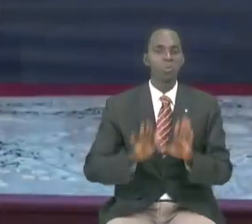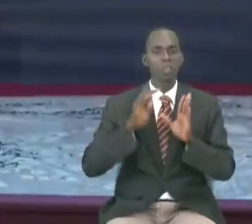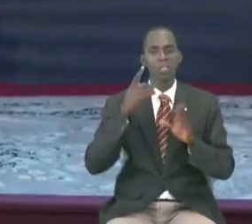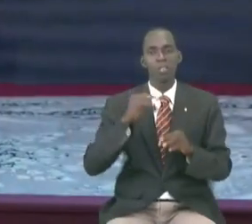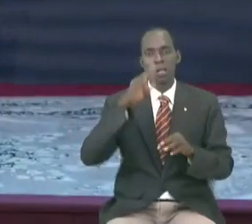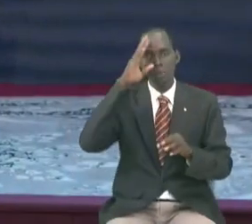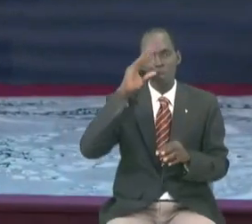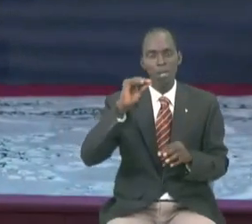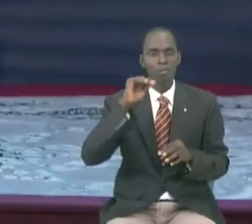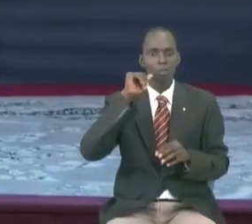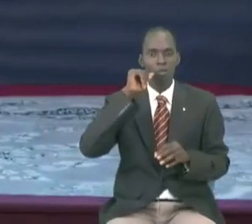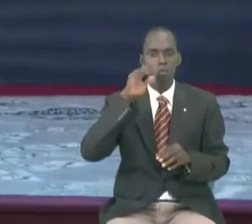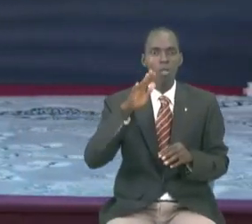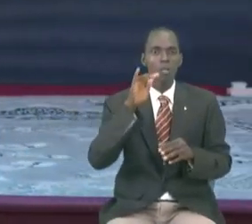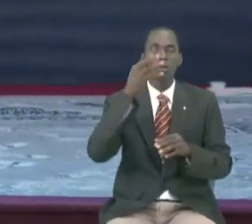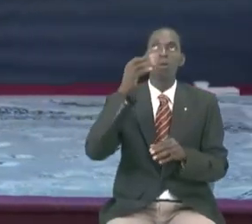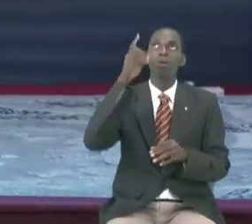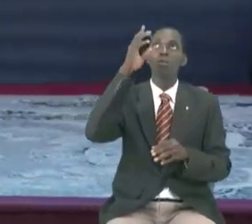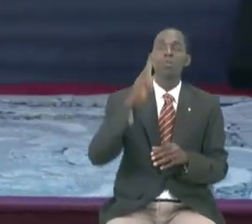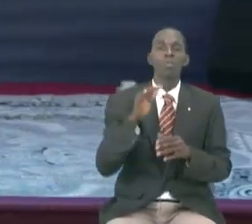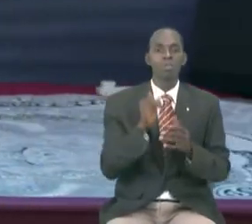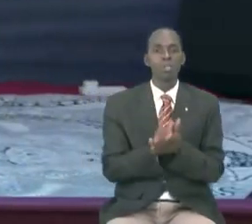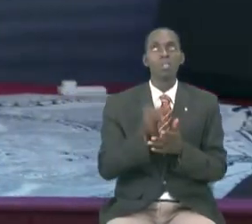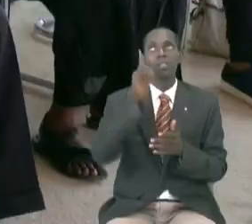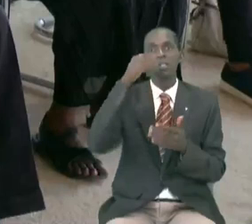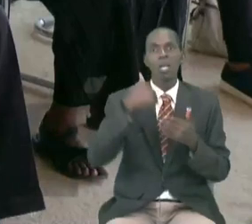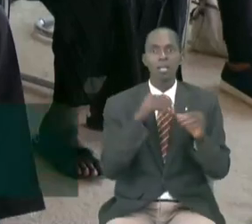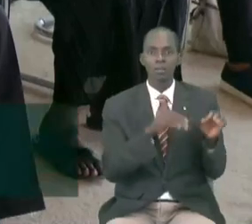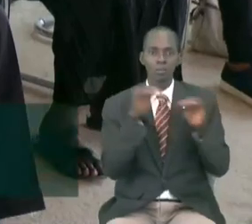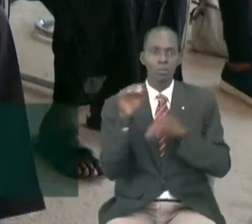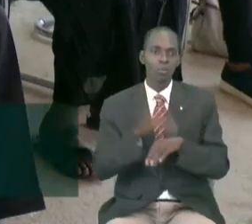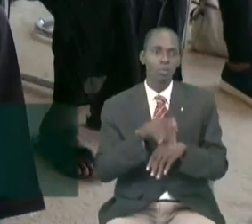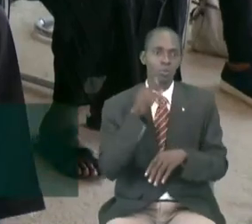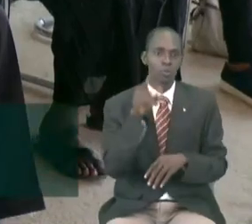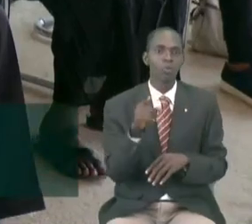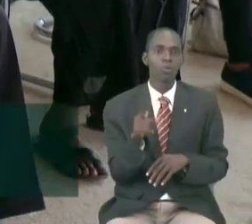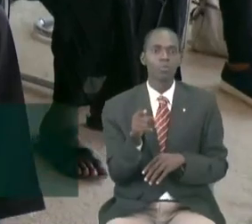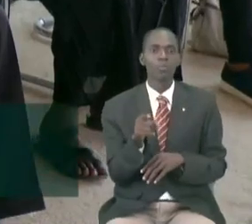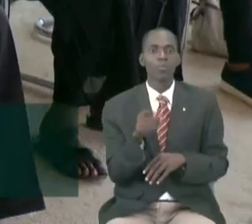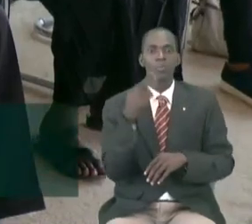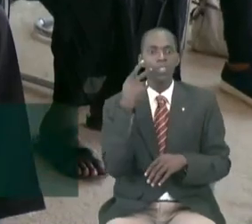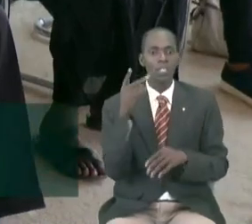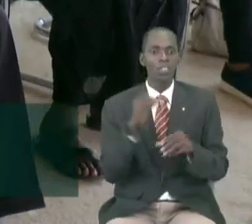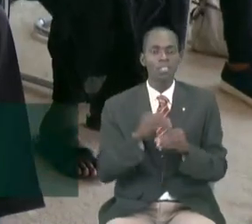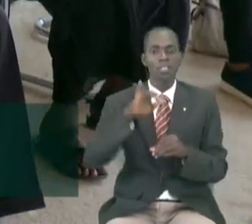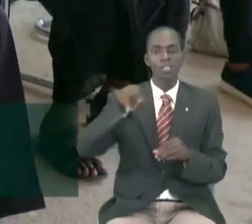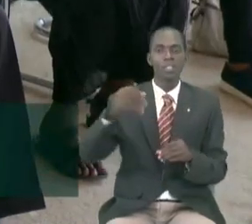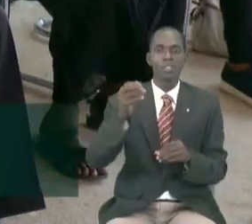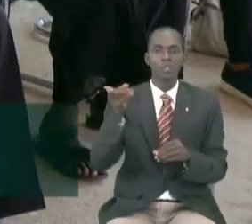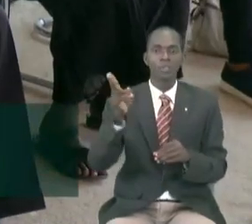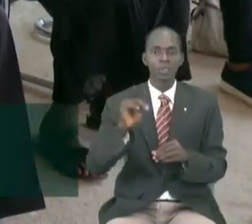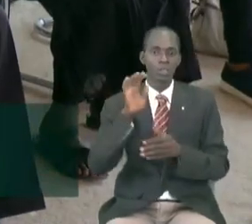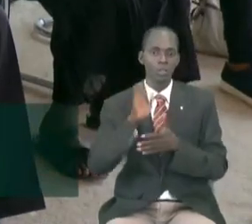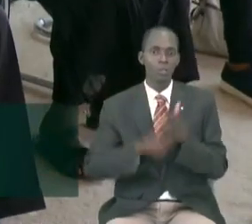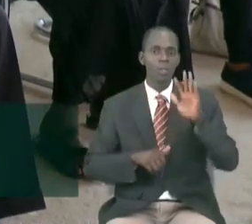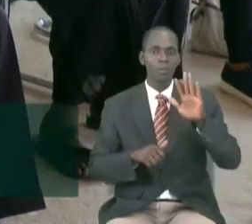John chapter 5, verse 14. Afterwards, Jesus findeth him in